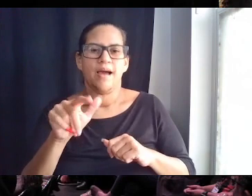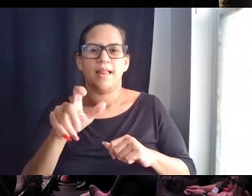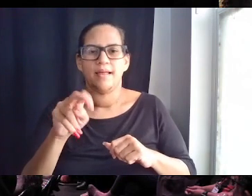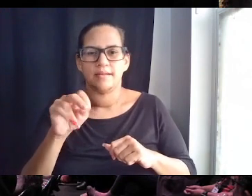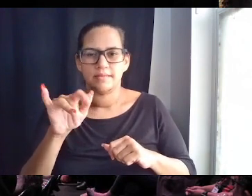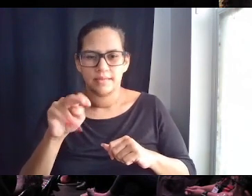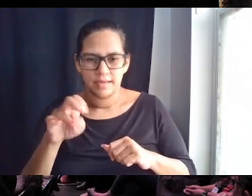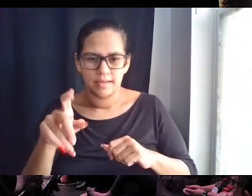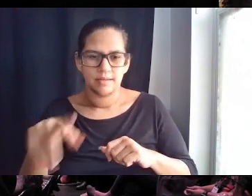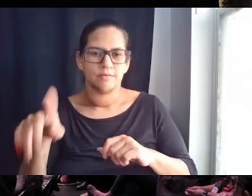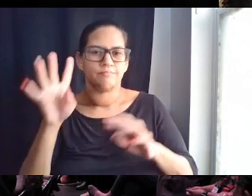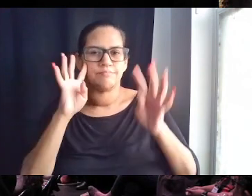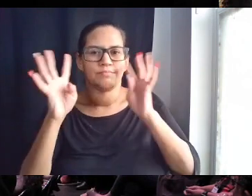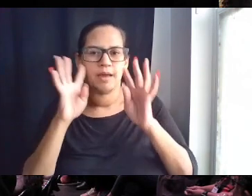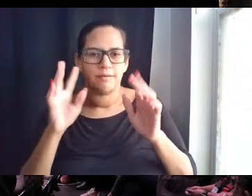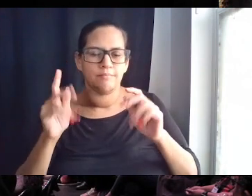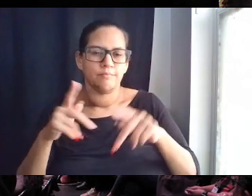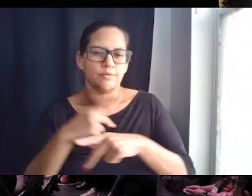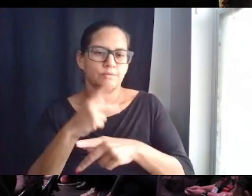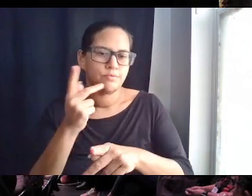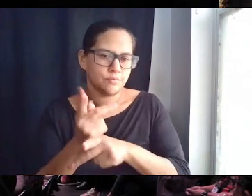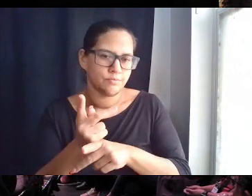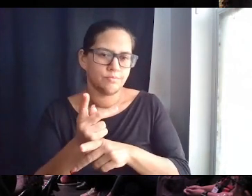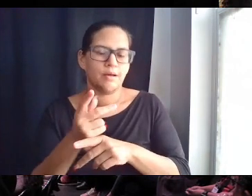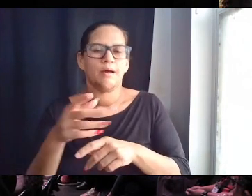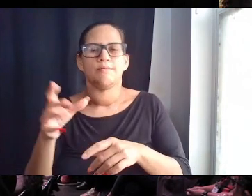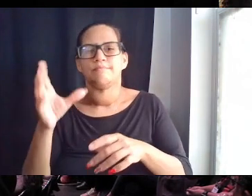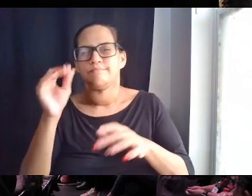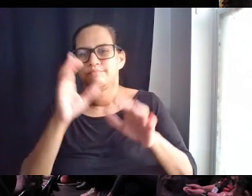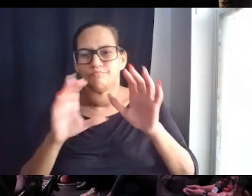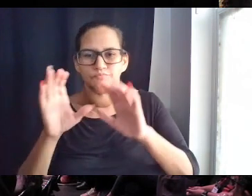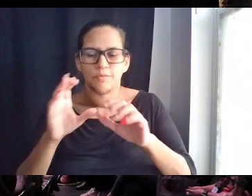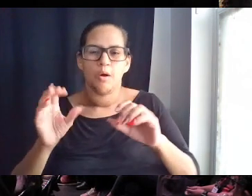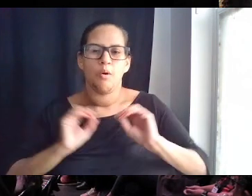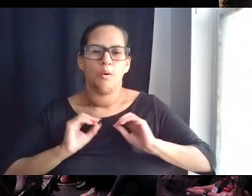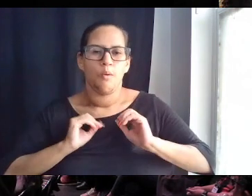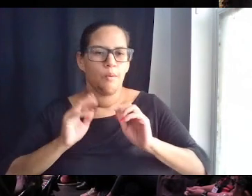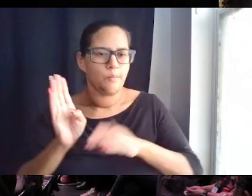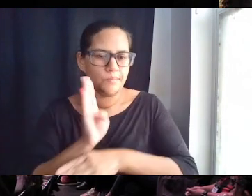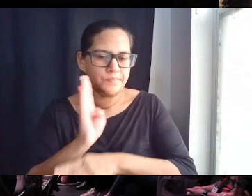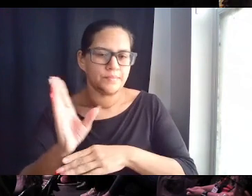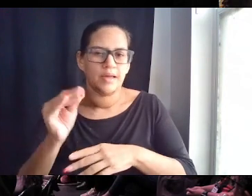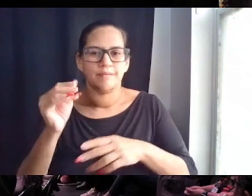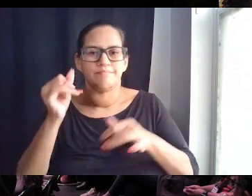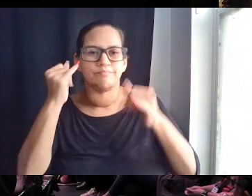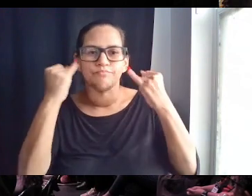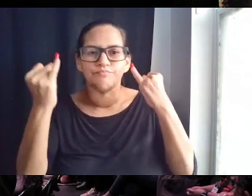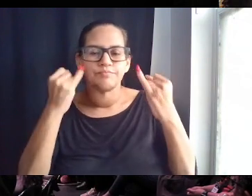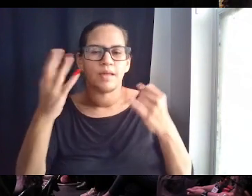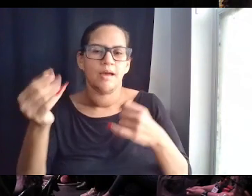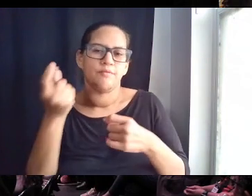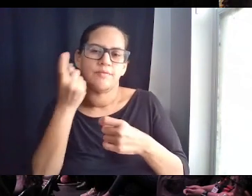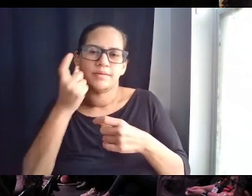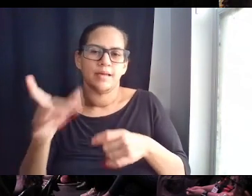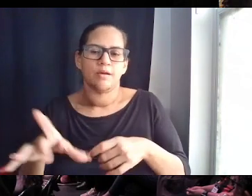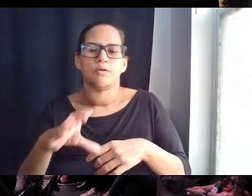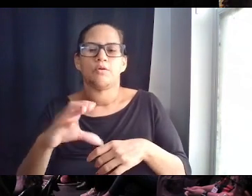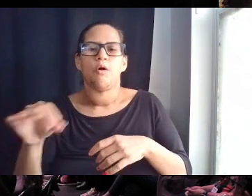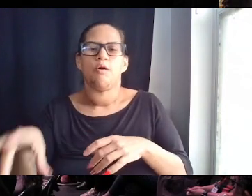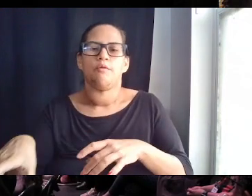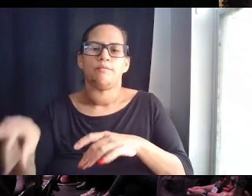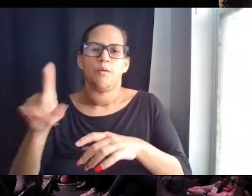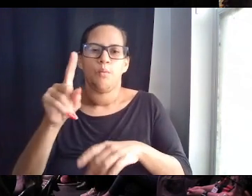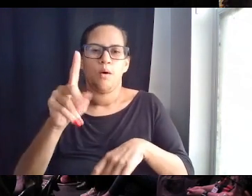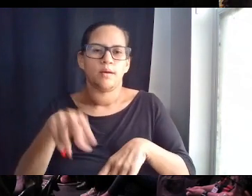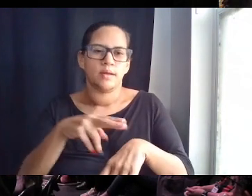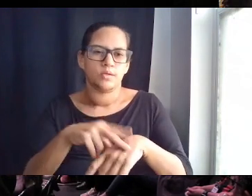producer, cultural entrepreneur and strategist, and most recently, he co-founded One Nation, One Project, which is a